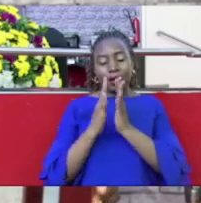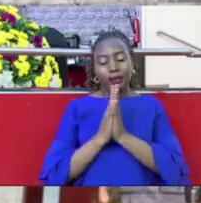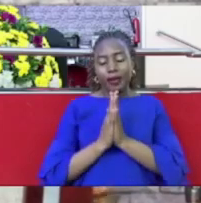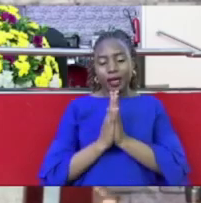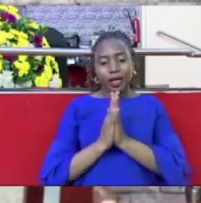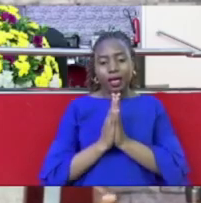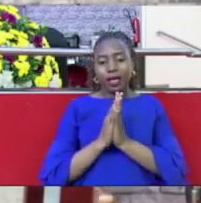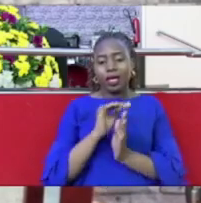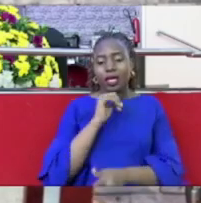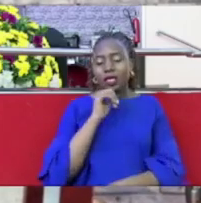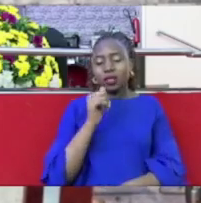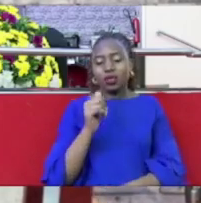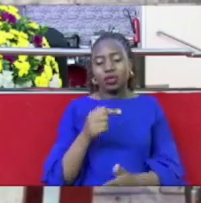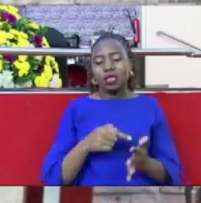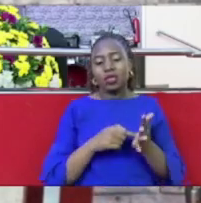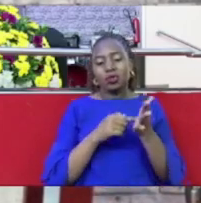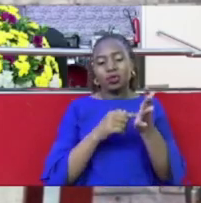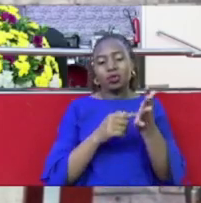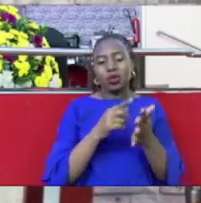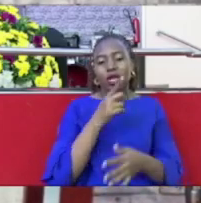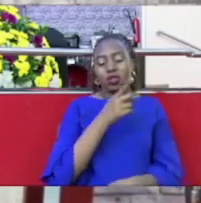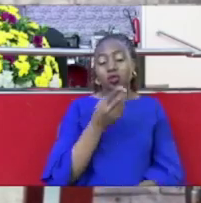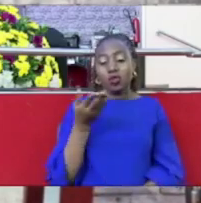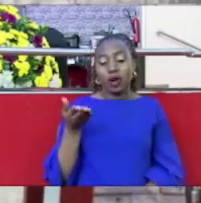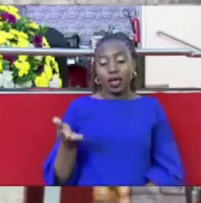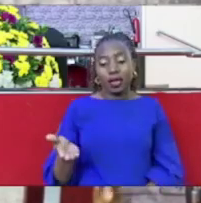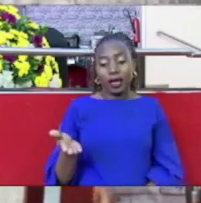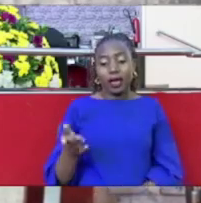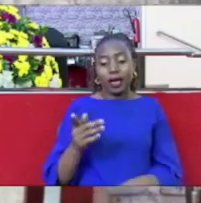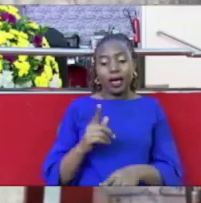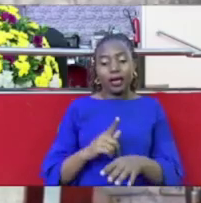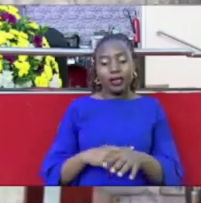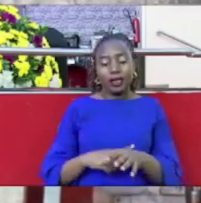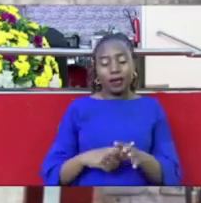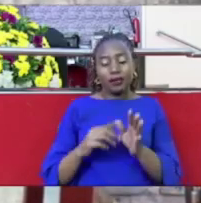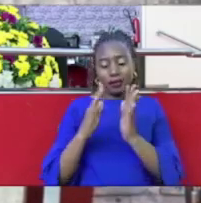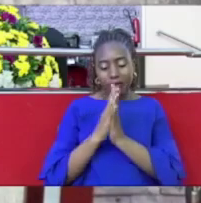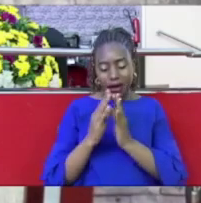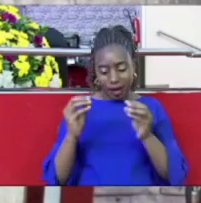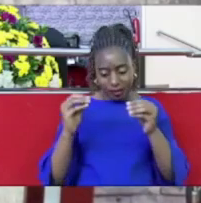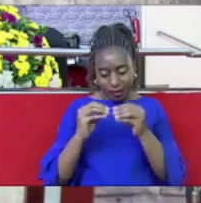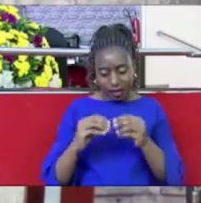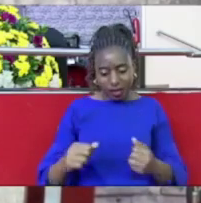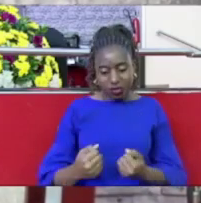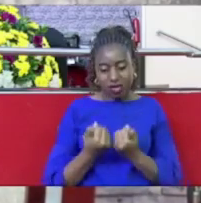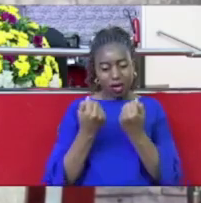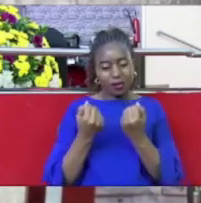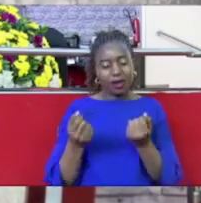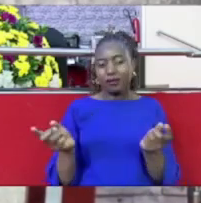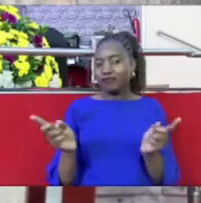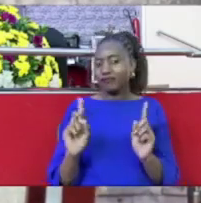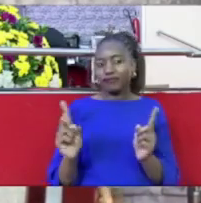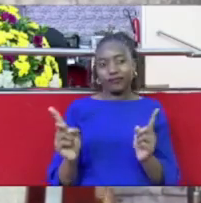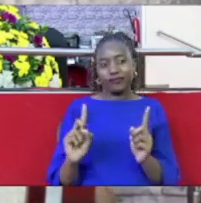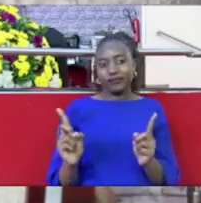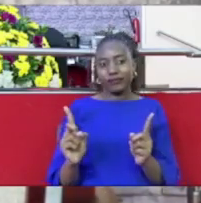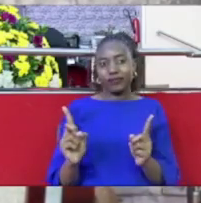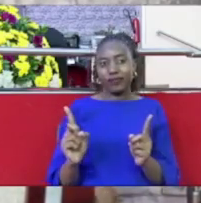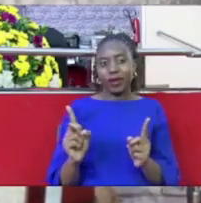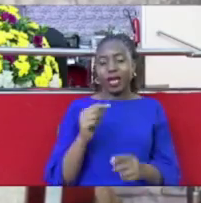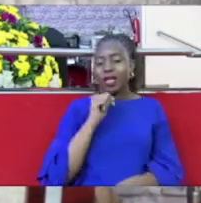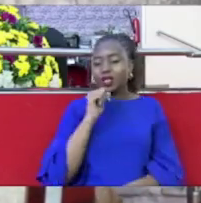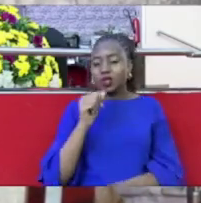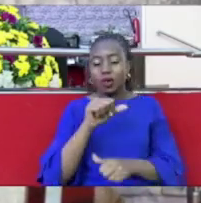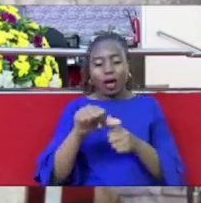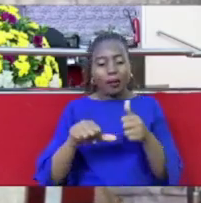prayer meeting. Ama jambo la kuonyesha kwamba tulihudhuria mkutano wa maombi. Prayer is not just talking to God at the top of your voice. Si kuongea